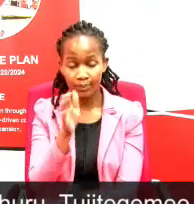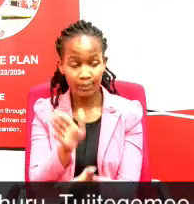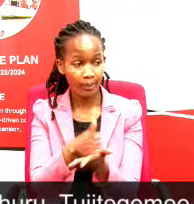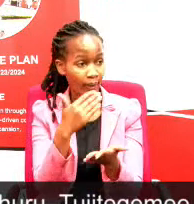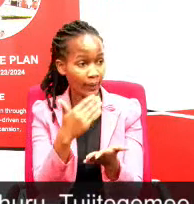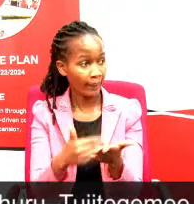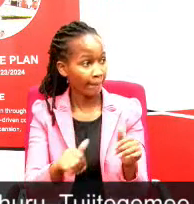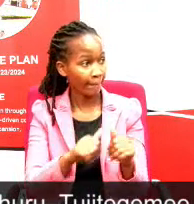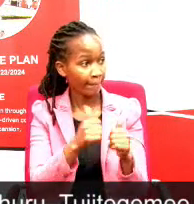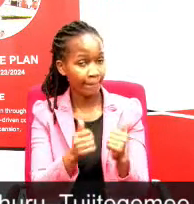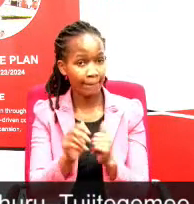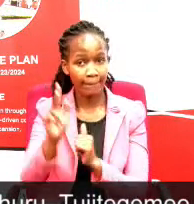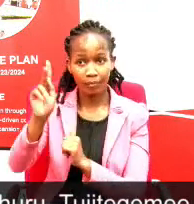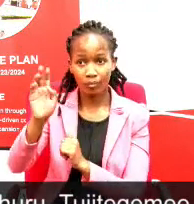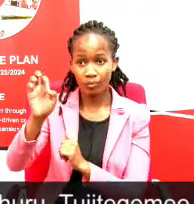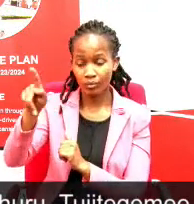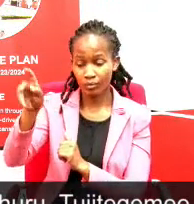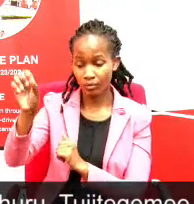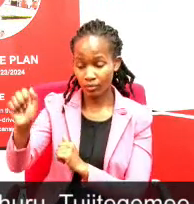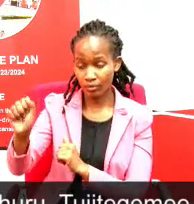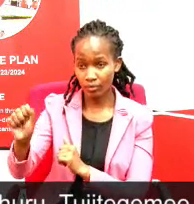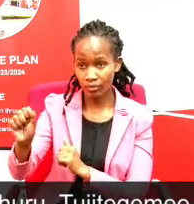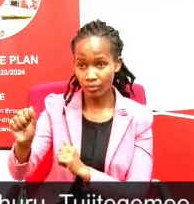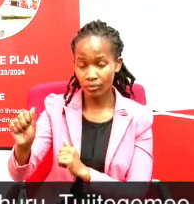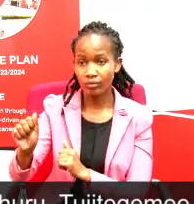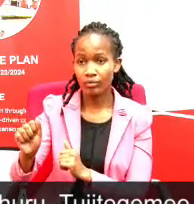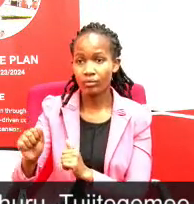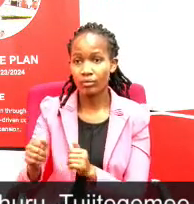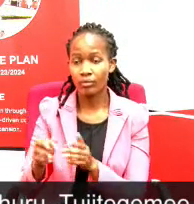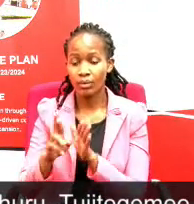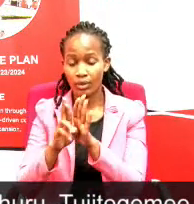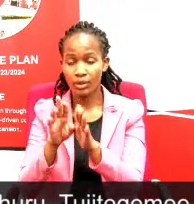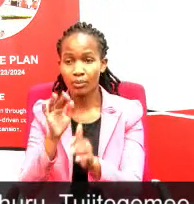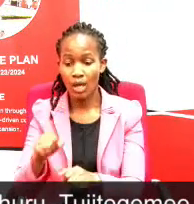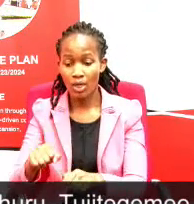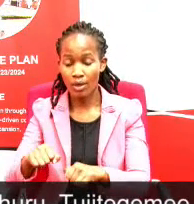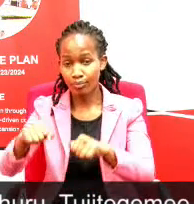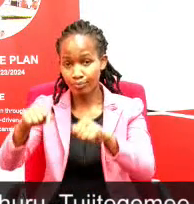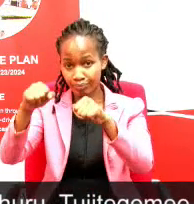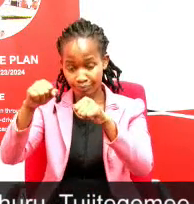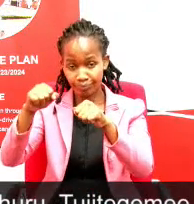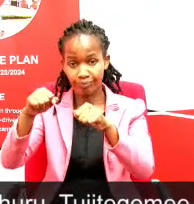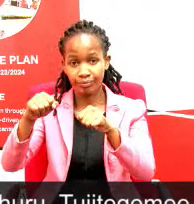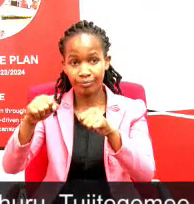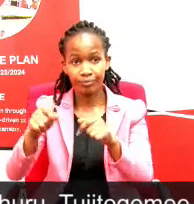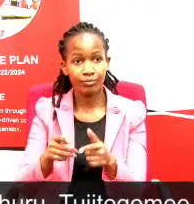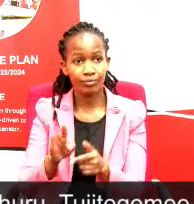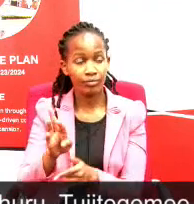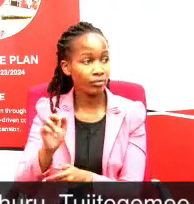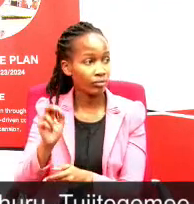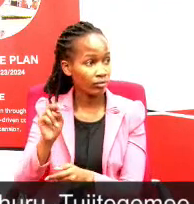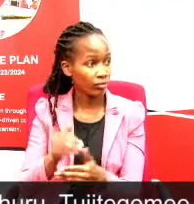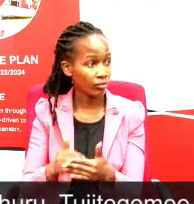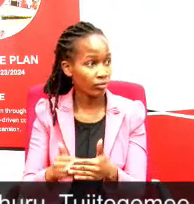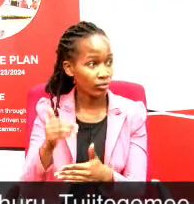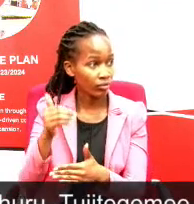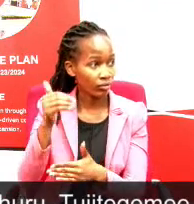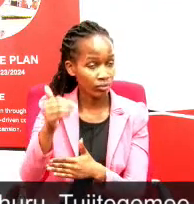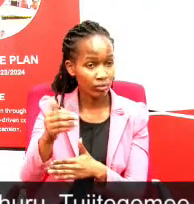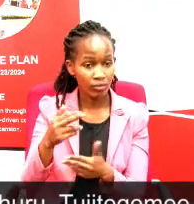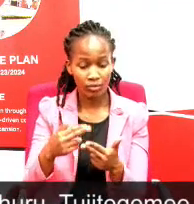Alliance, KEPSA, represented by the CEO of Brands and Beyond Limited, Mr.